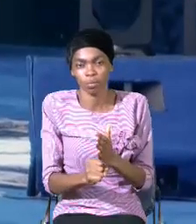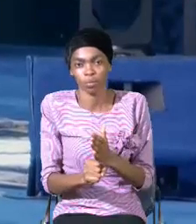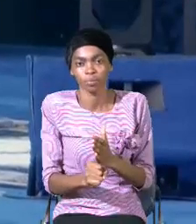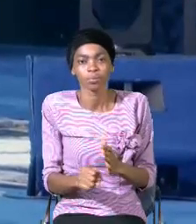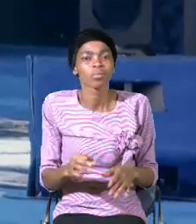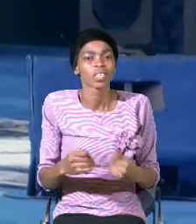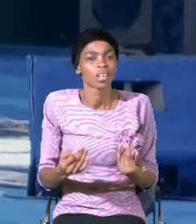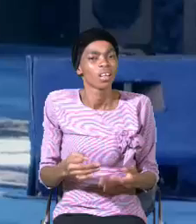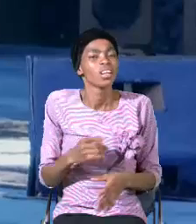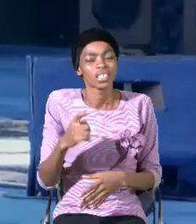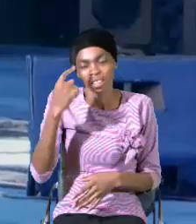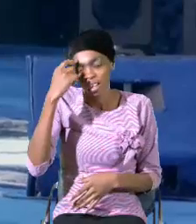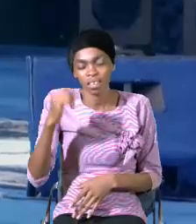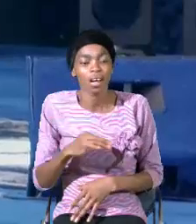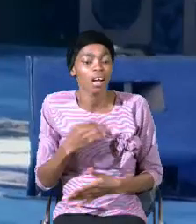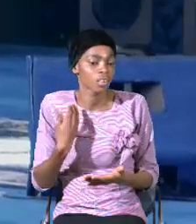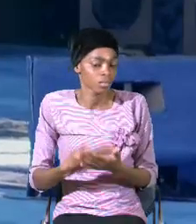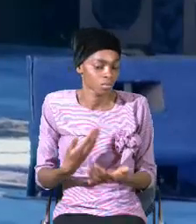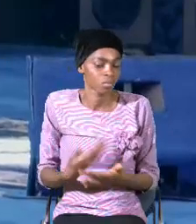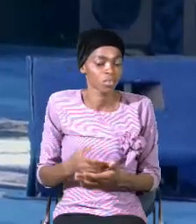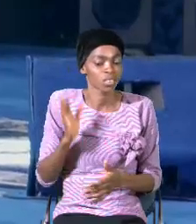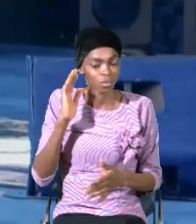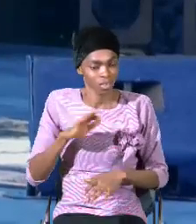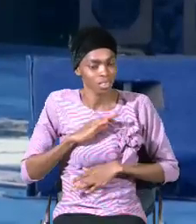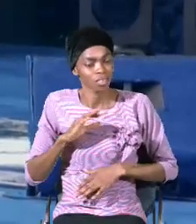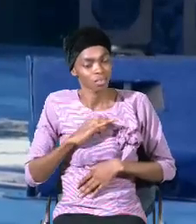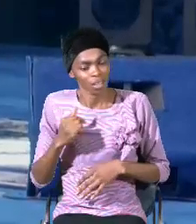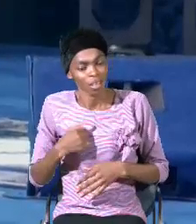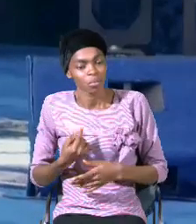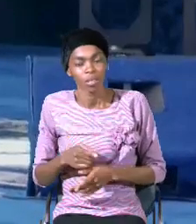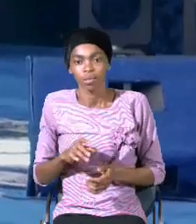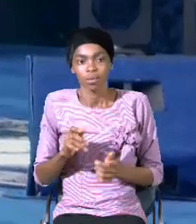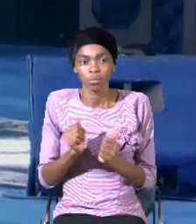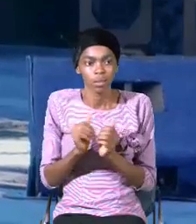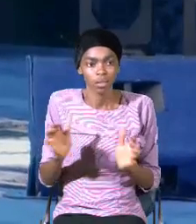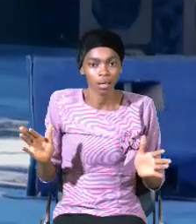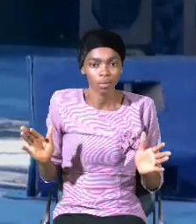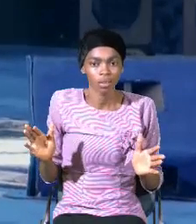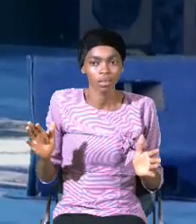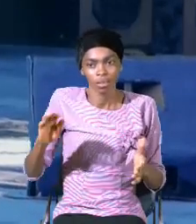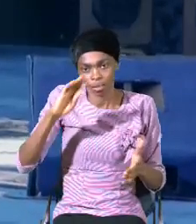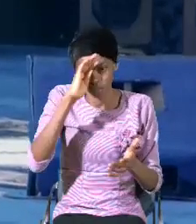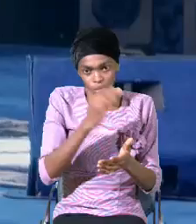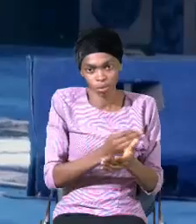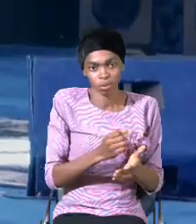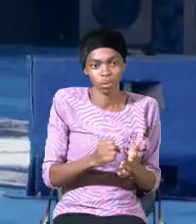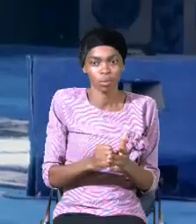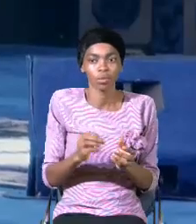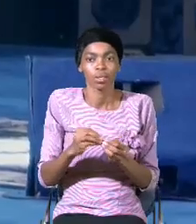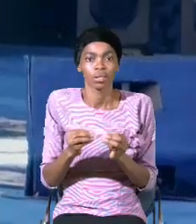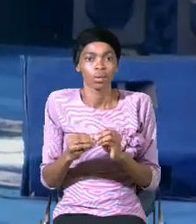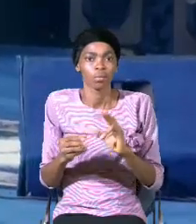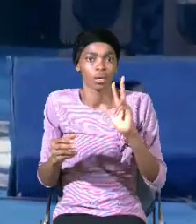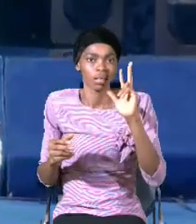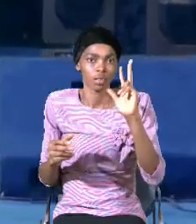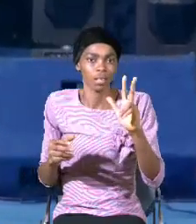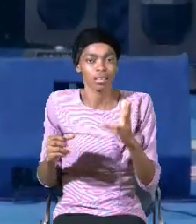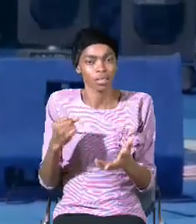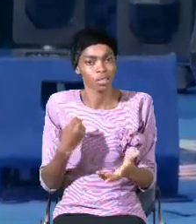will satisfy me. Satisfaction without sonship. Number three, substance without